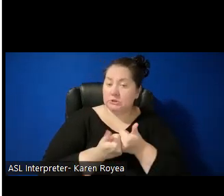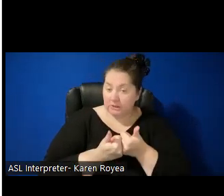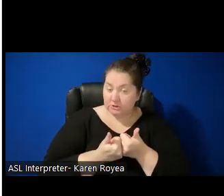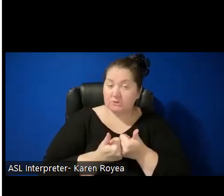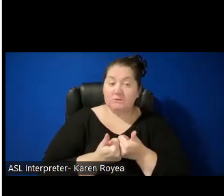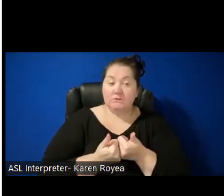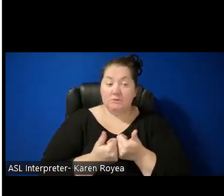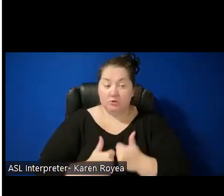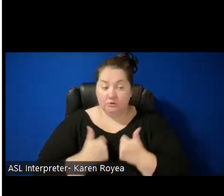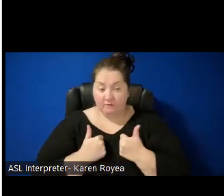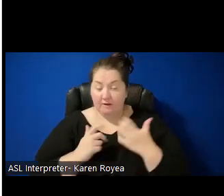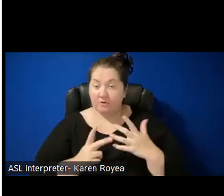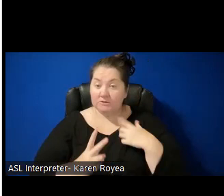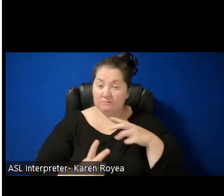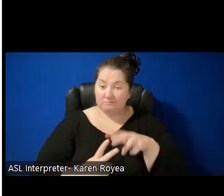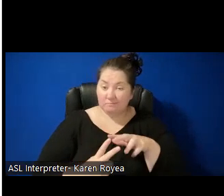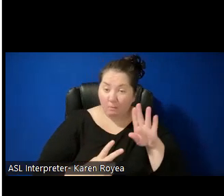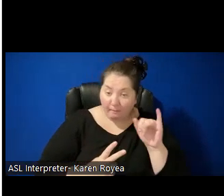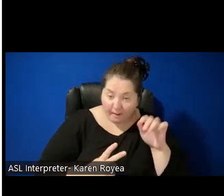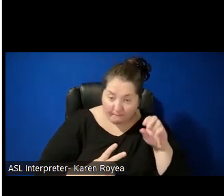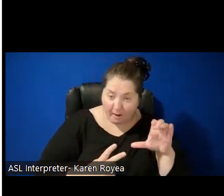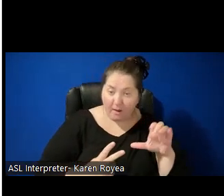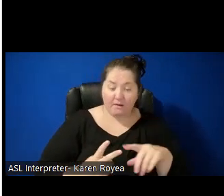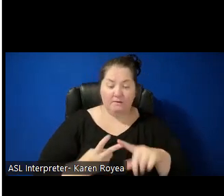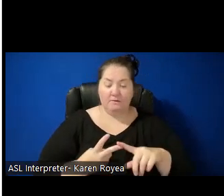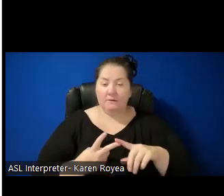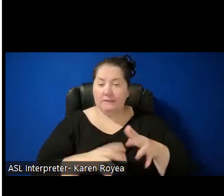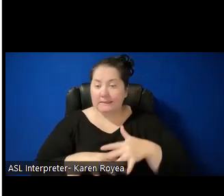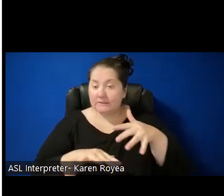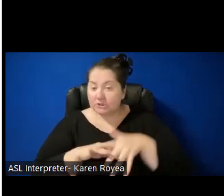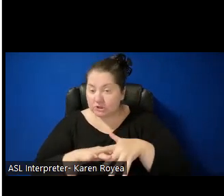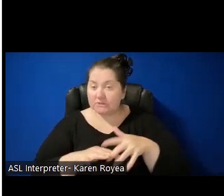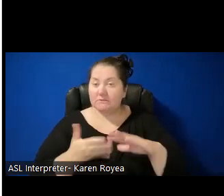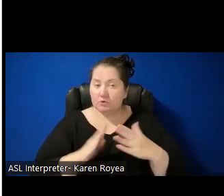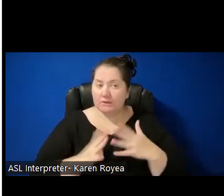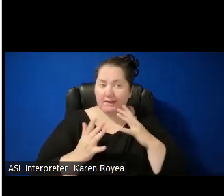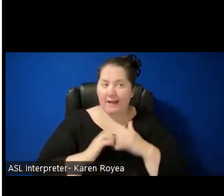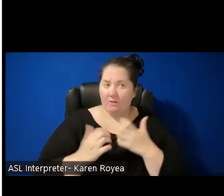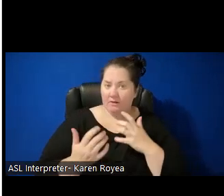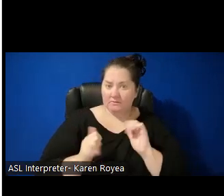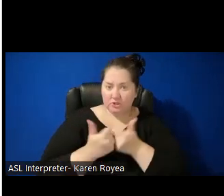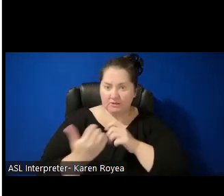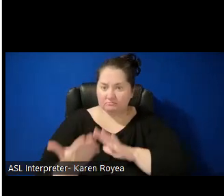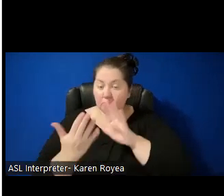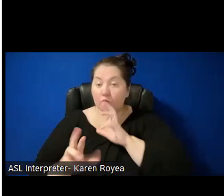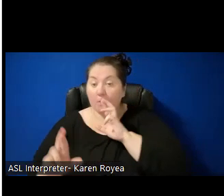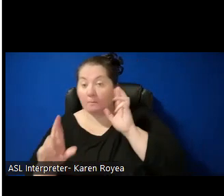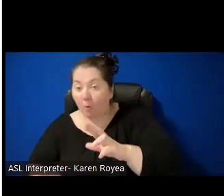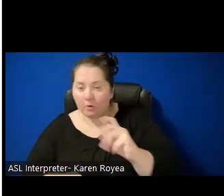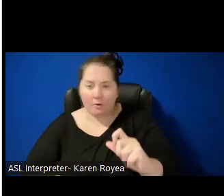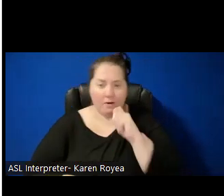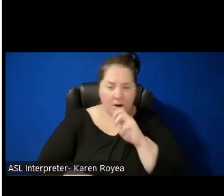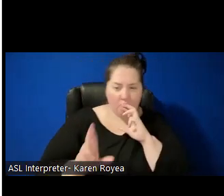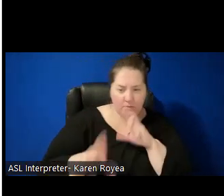BIPOC and Indigenous communities face when it comes to reporting or not reporting. It's also my hope that by the end of